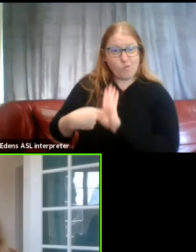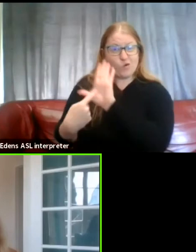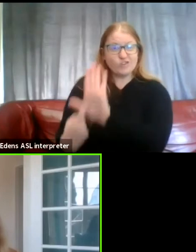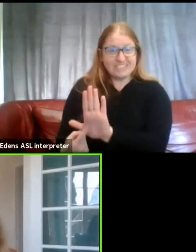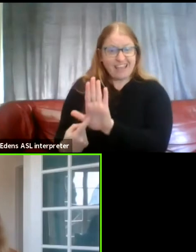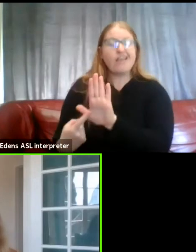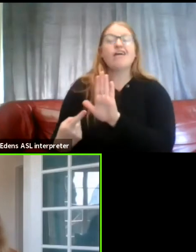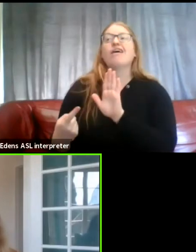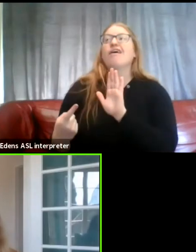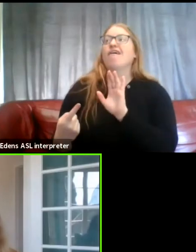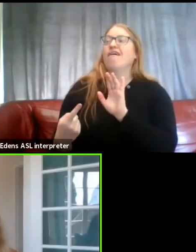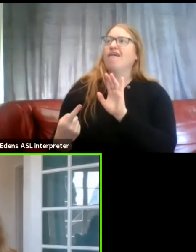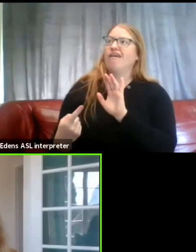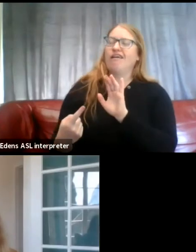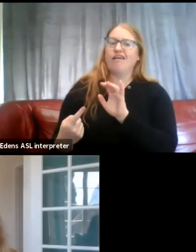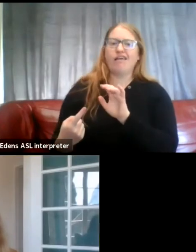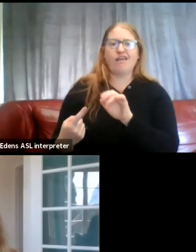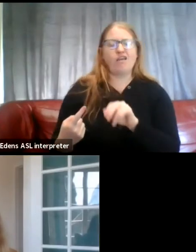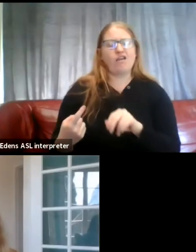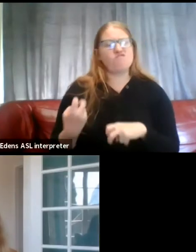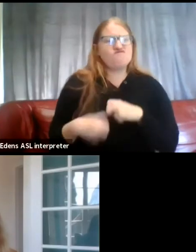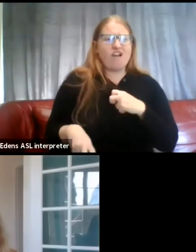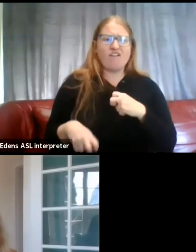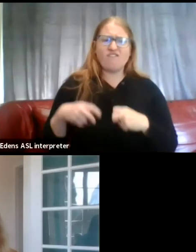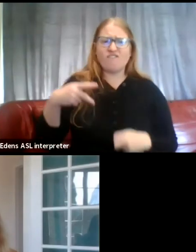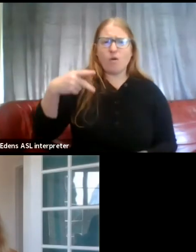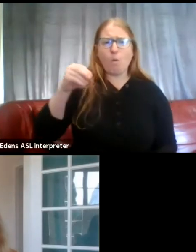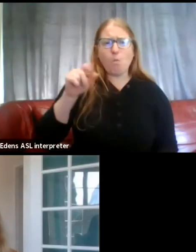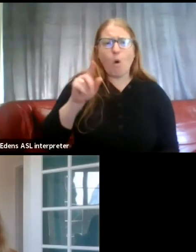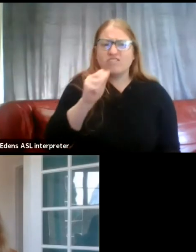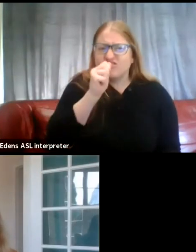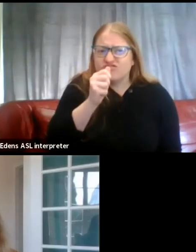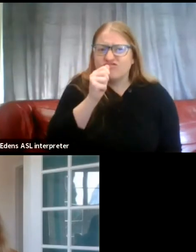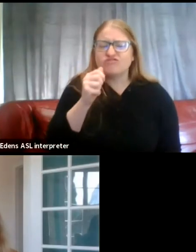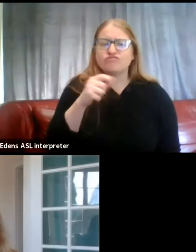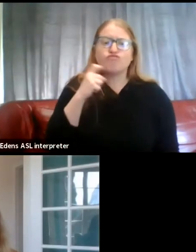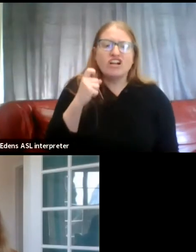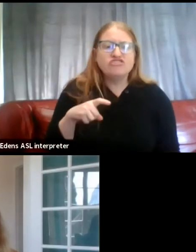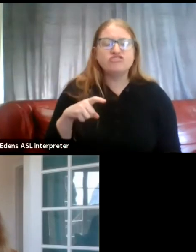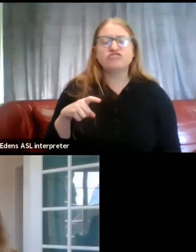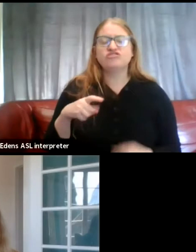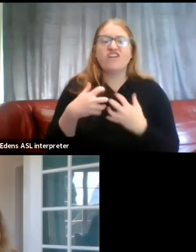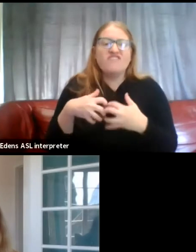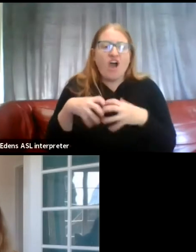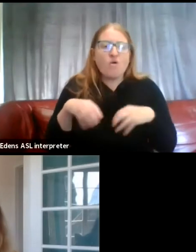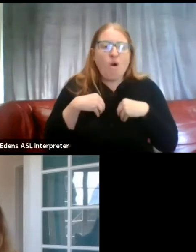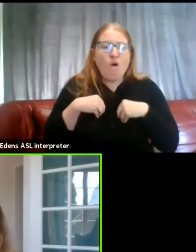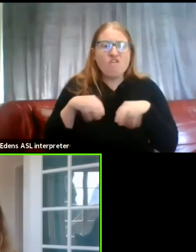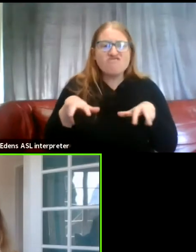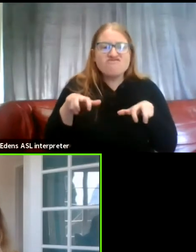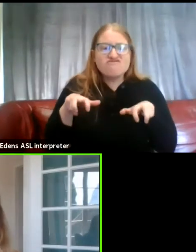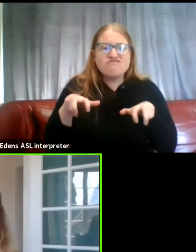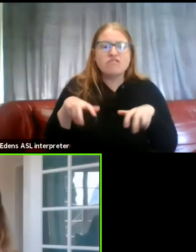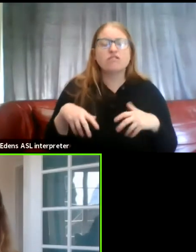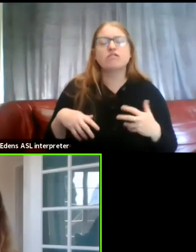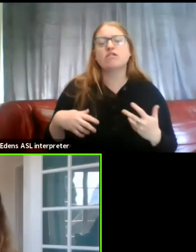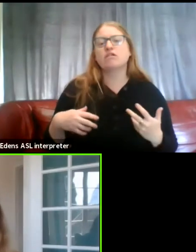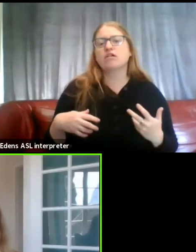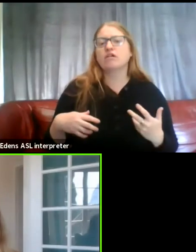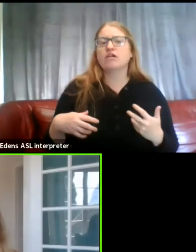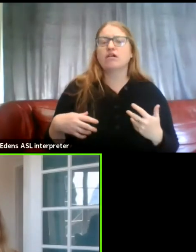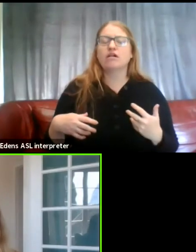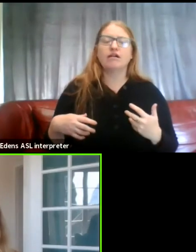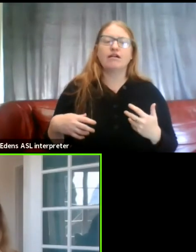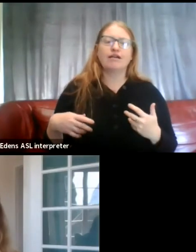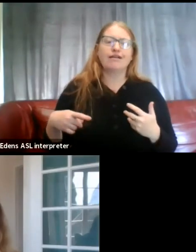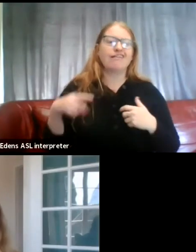coarse, like Polish Russian, like factory owner, greedy, corrupt caricature. People, they feel like